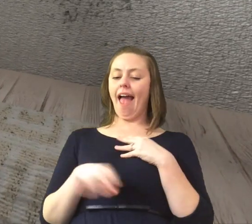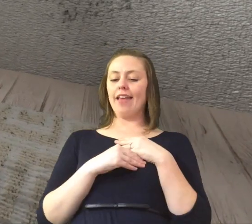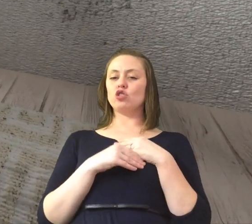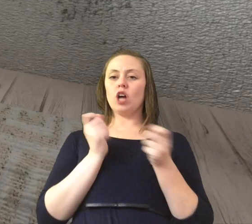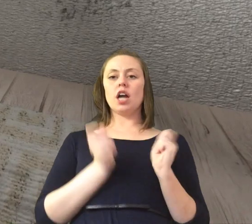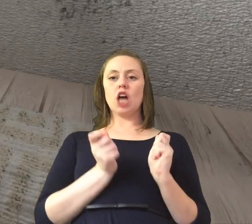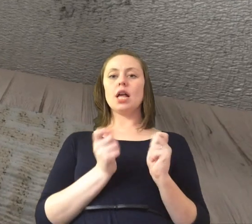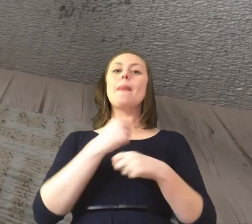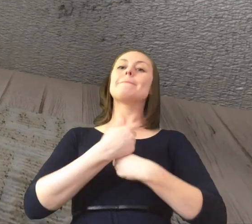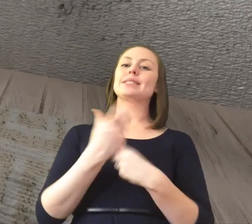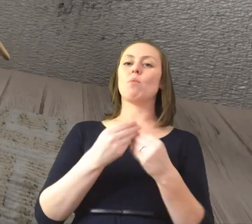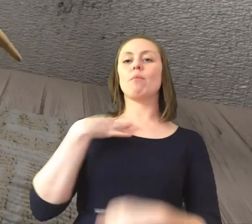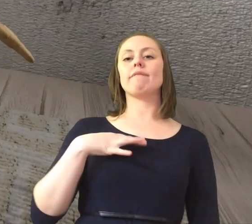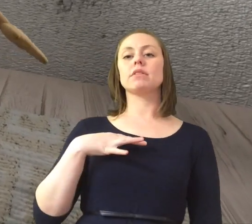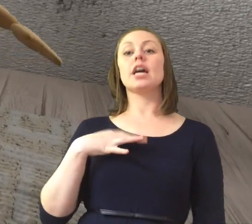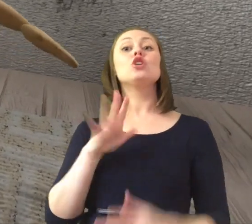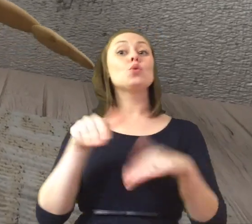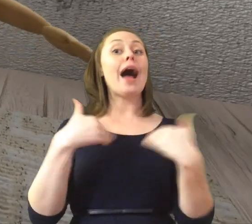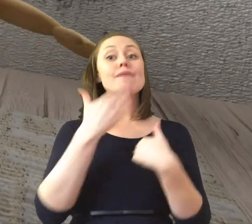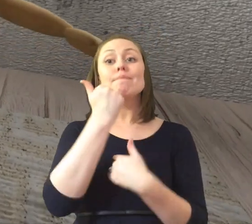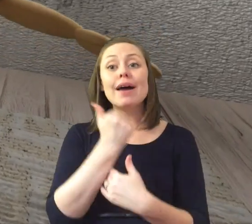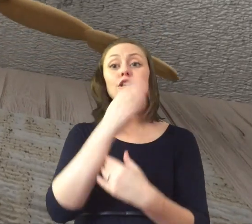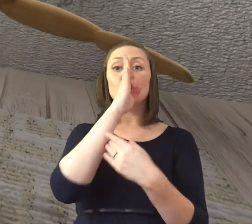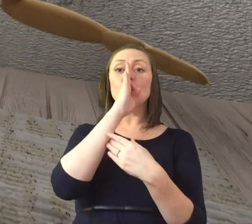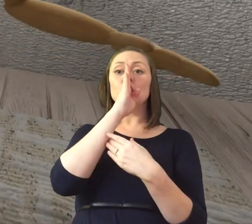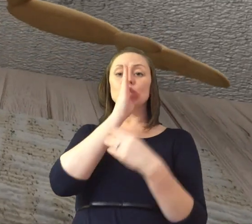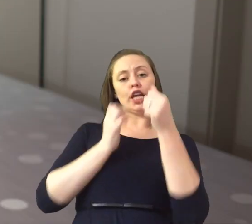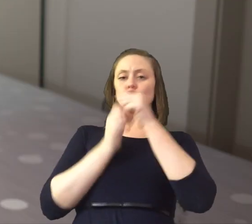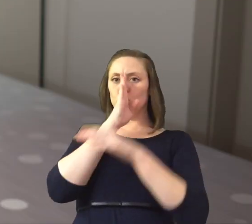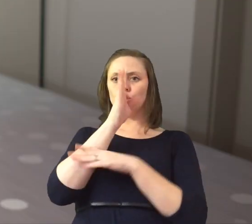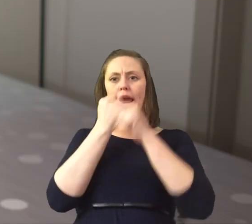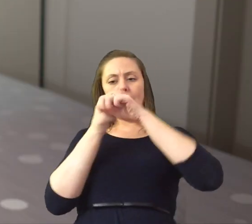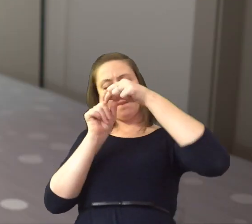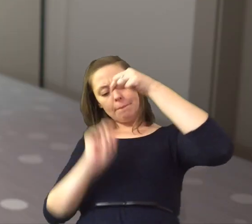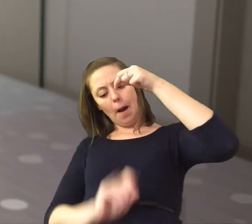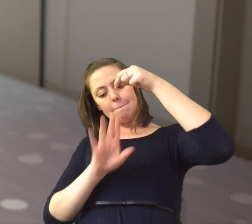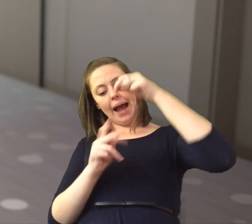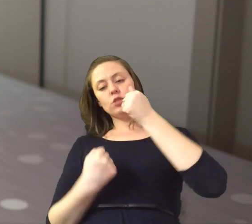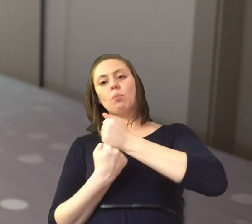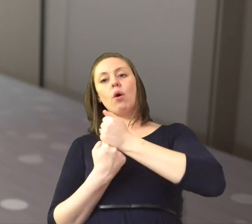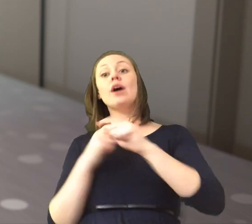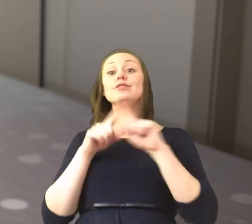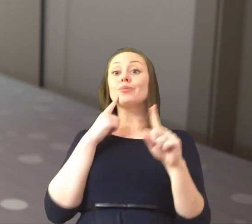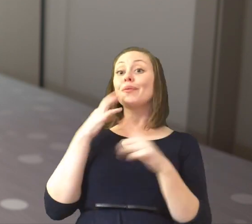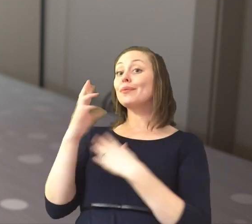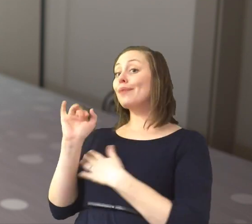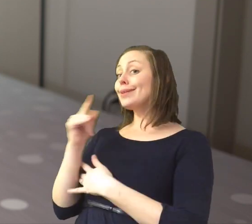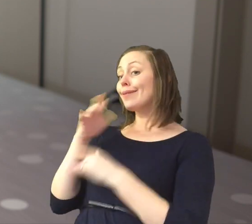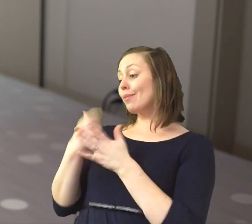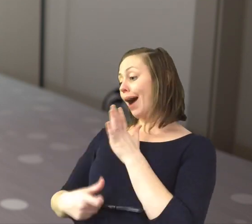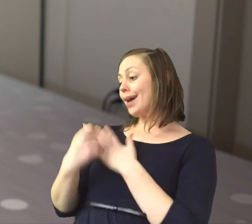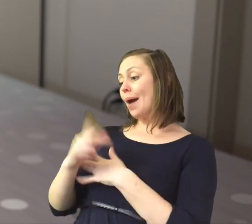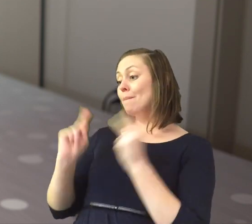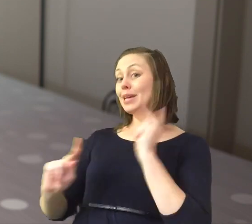adjustment, it makes it beneficial to having better straight back support. Okay, so with ReST, other than the price, people seem to